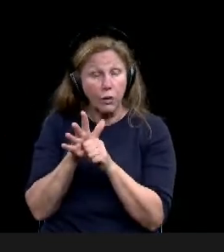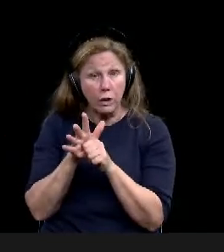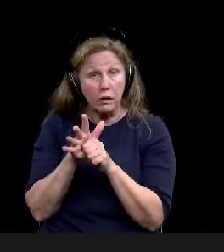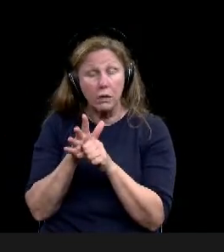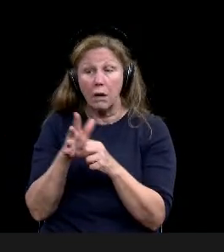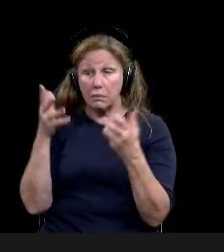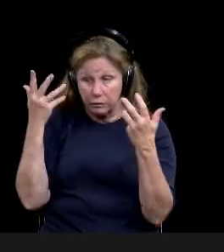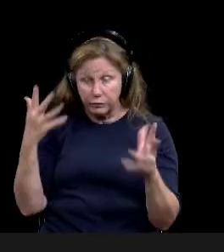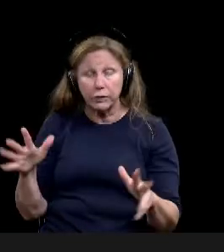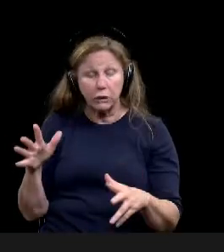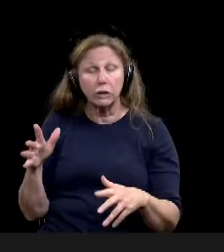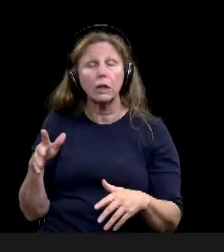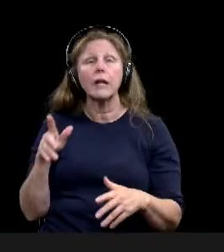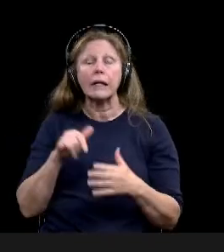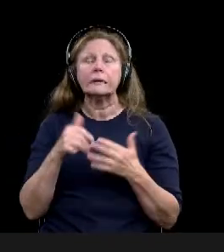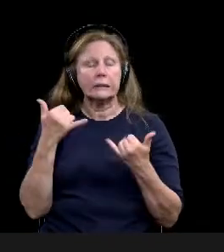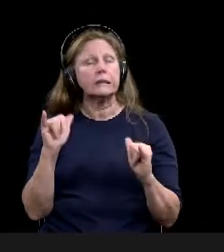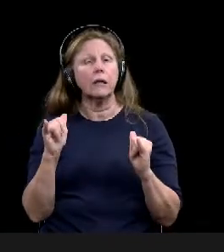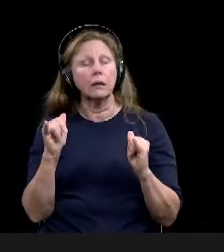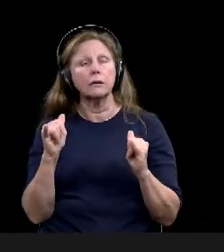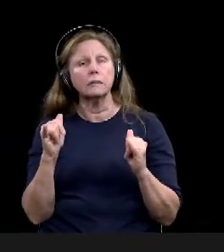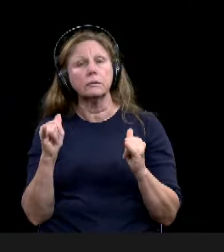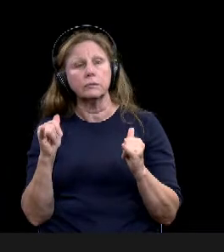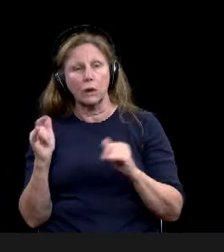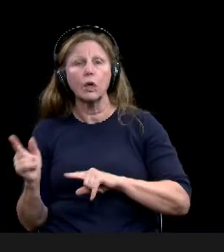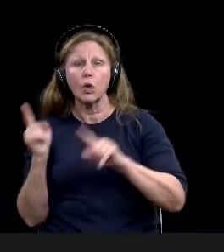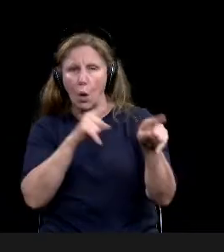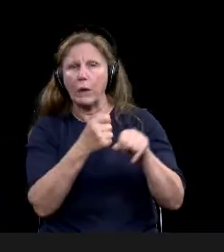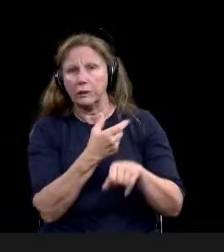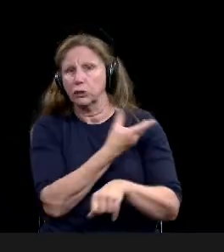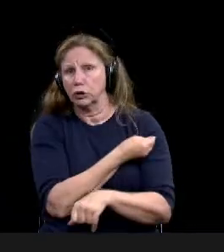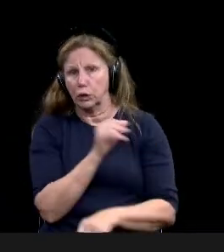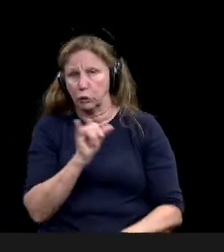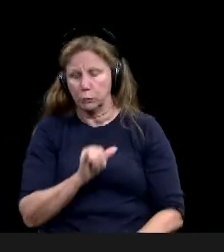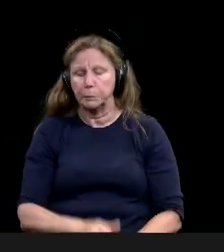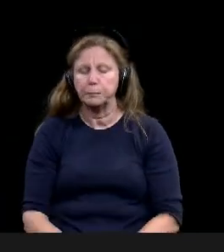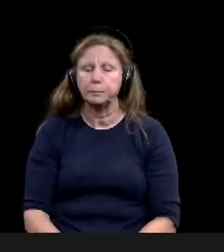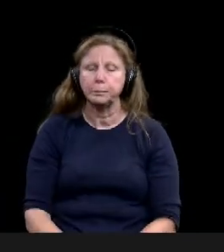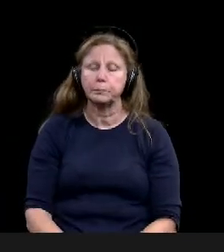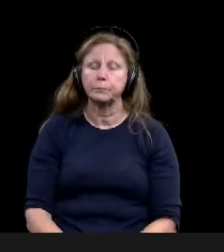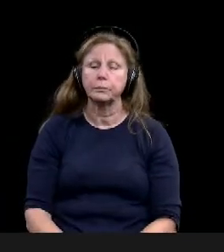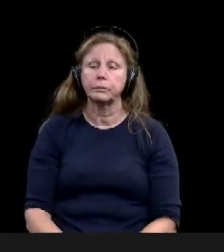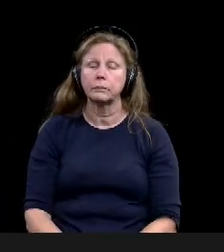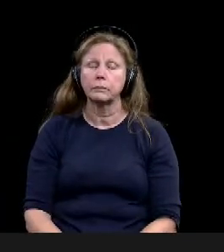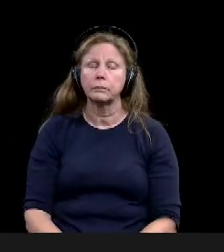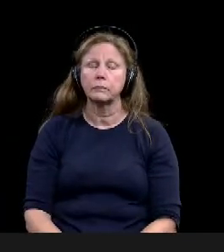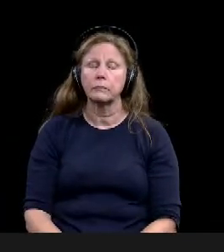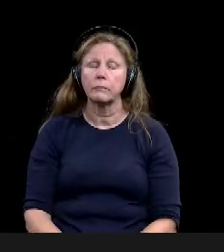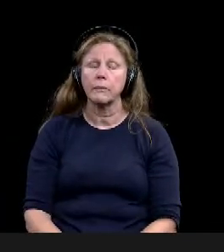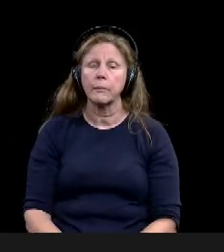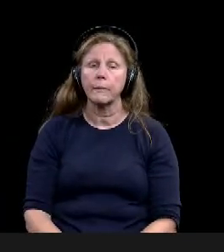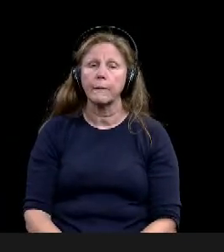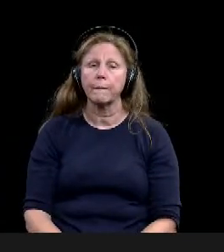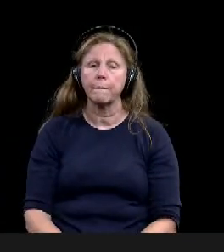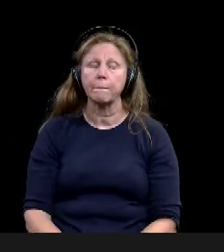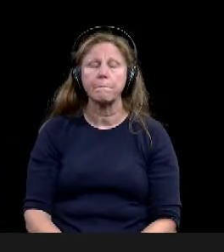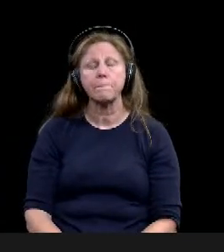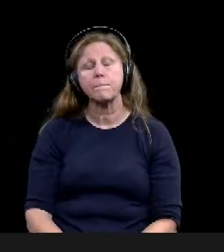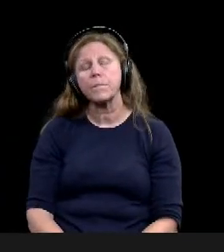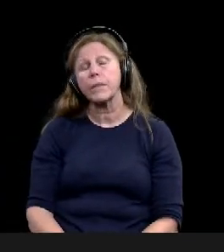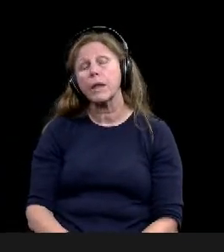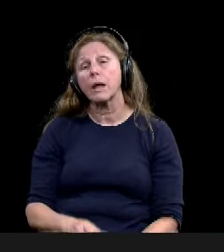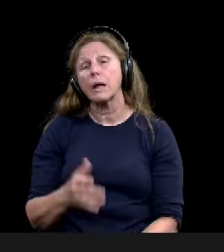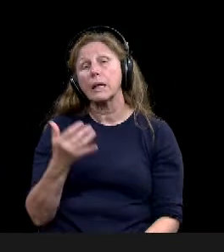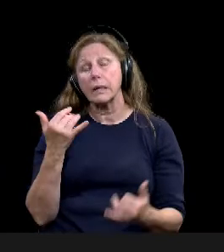while 100% of vaccination within our community is not an achievable goal,